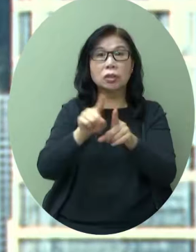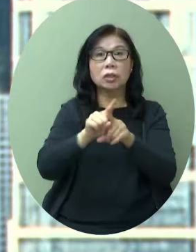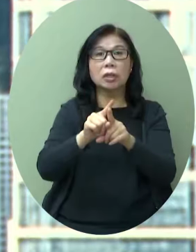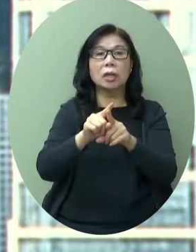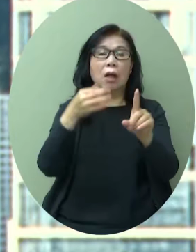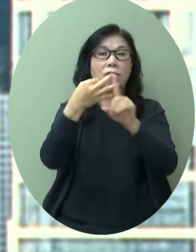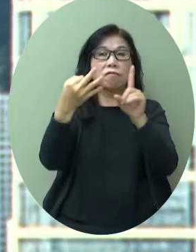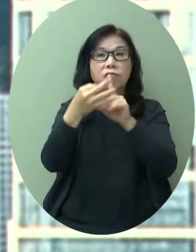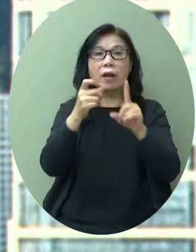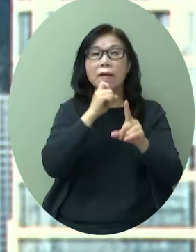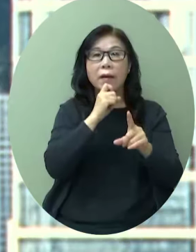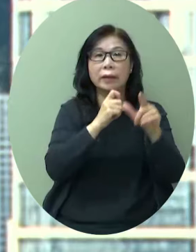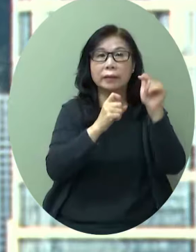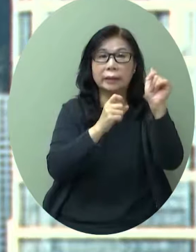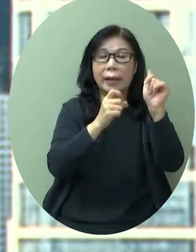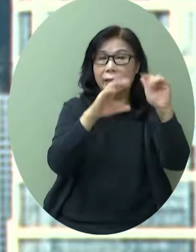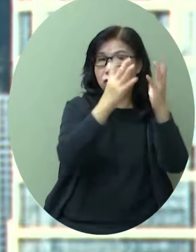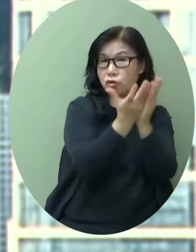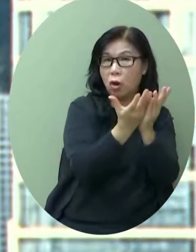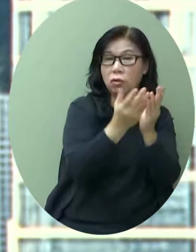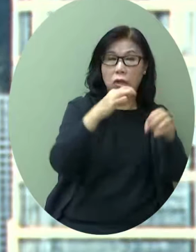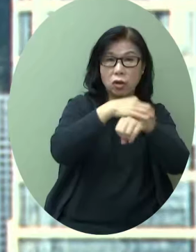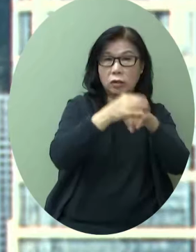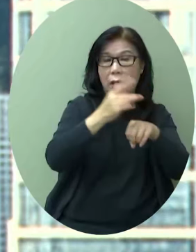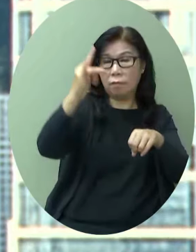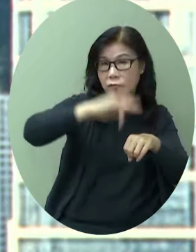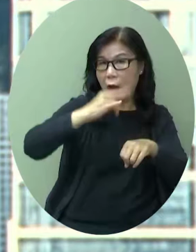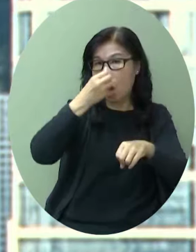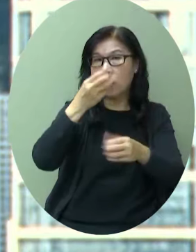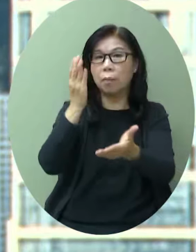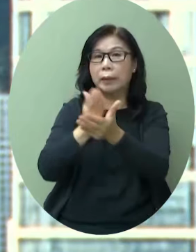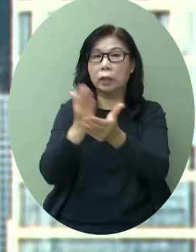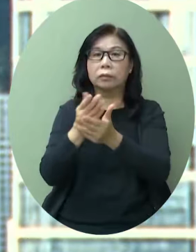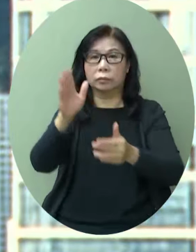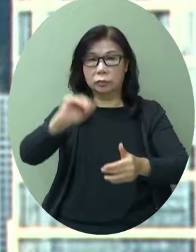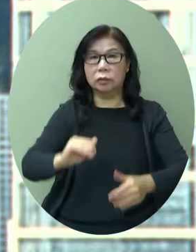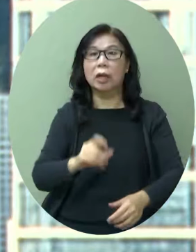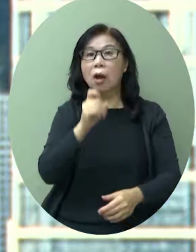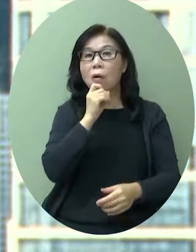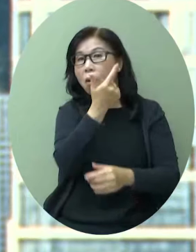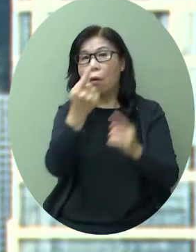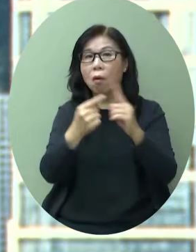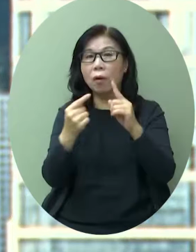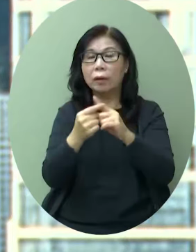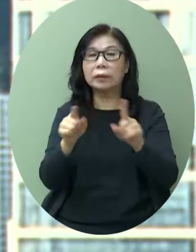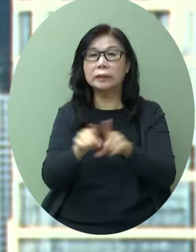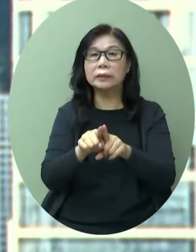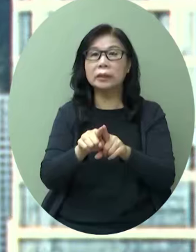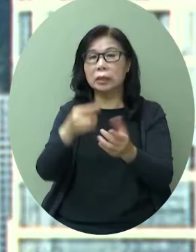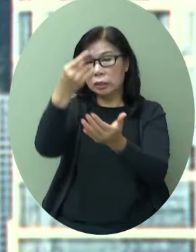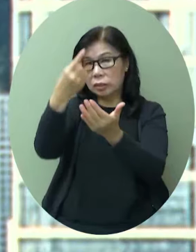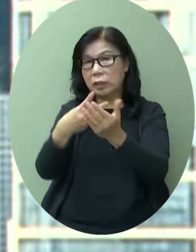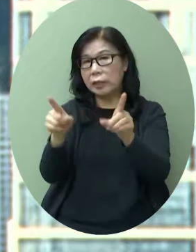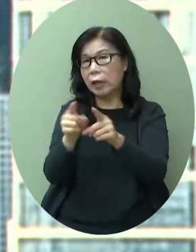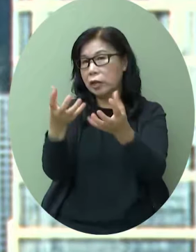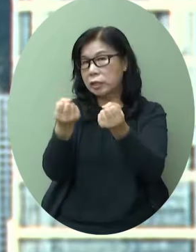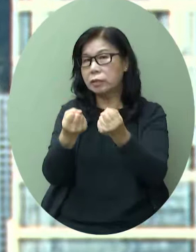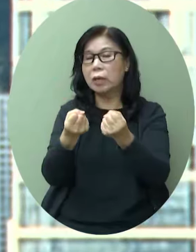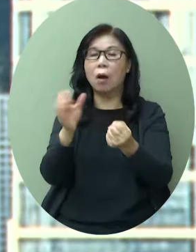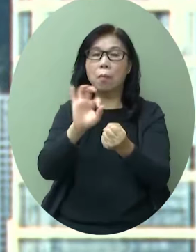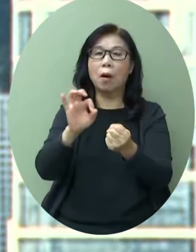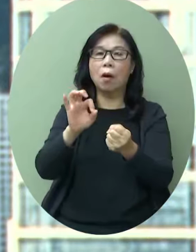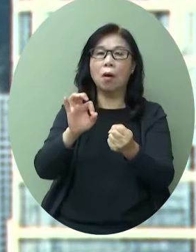place, and I understand many people have benefited from this arrangement. But exactly because of this arrangement, we are seeing